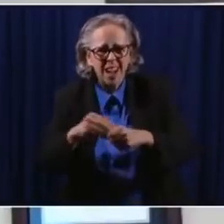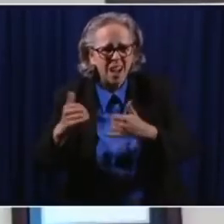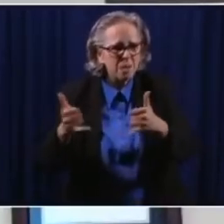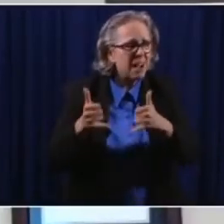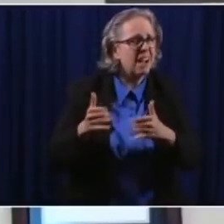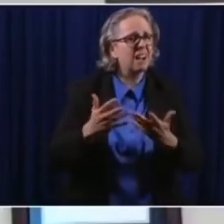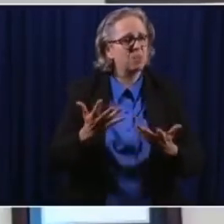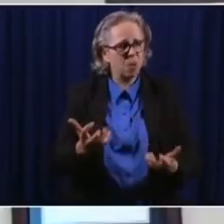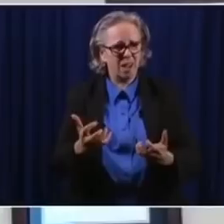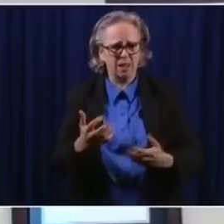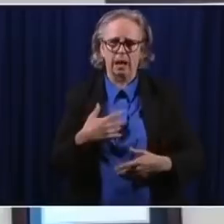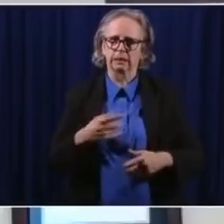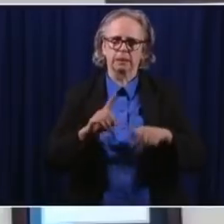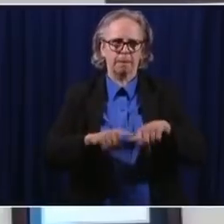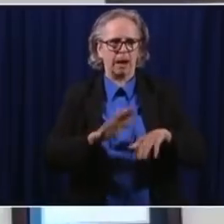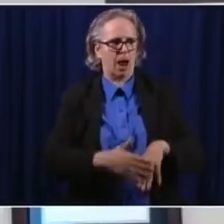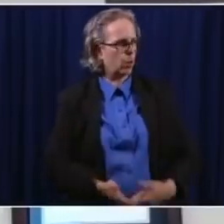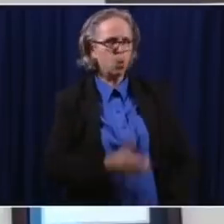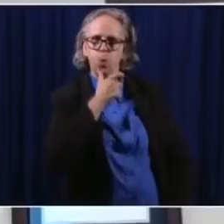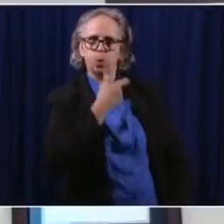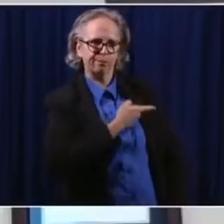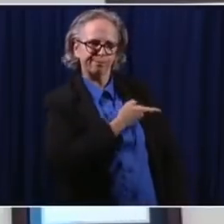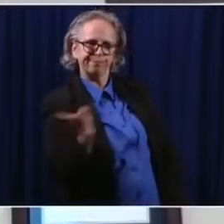being able to contain this virus.